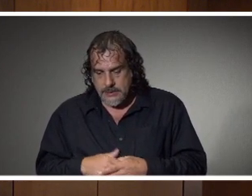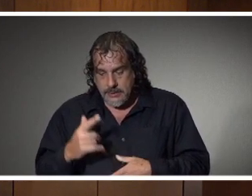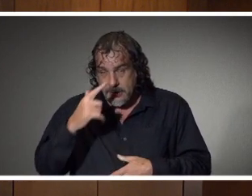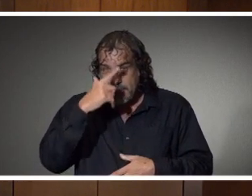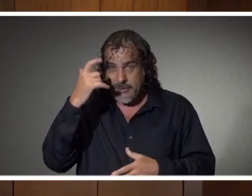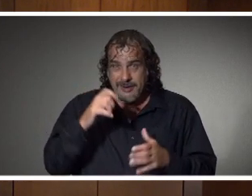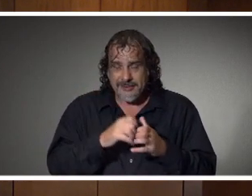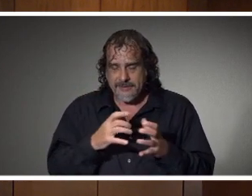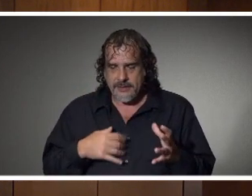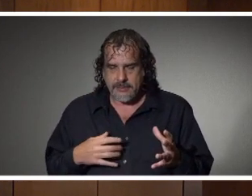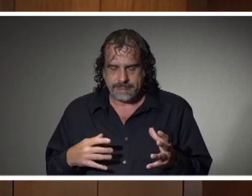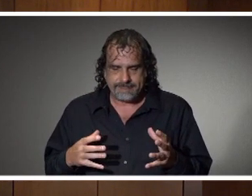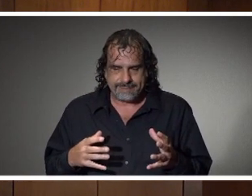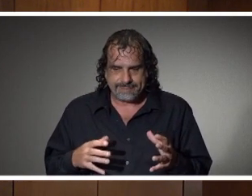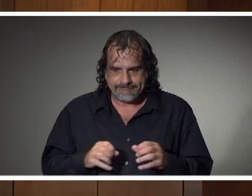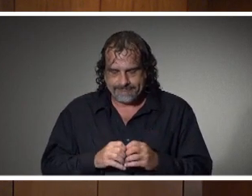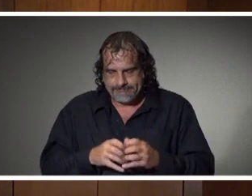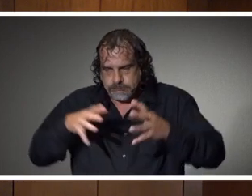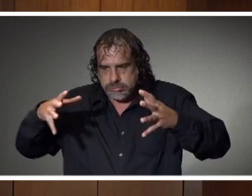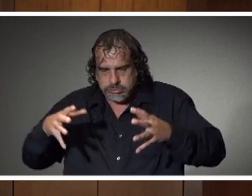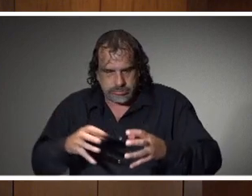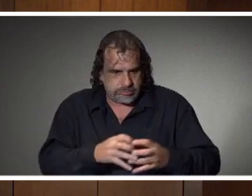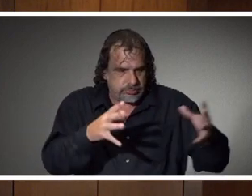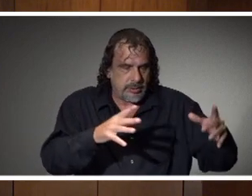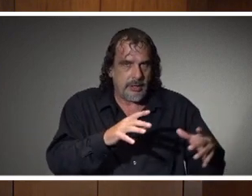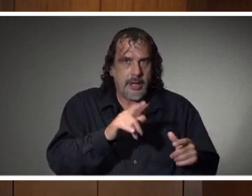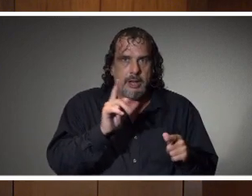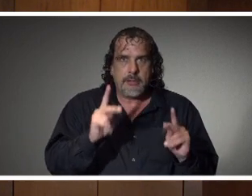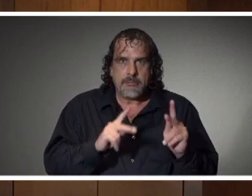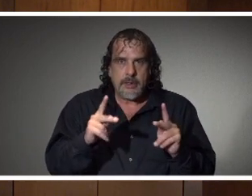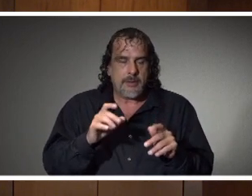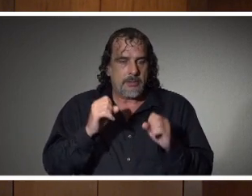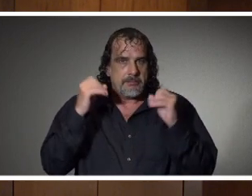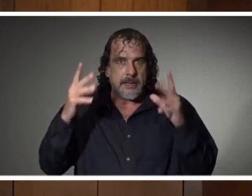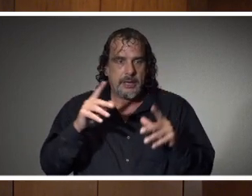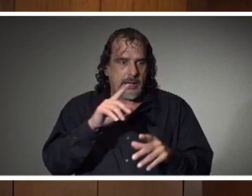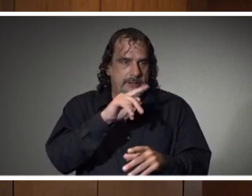of cases in very large states like Arizona and Texas and Florida,